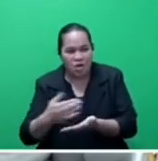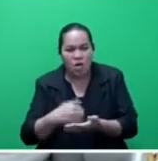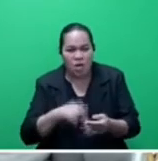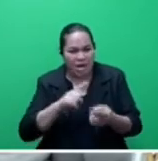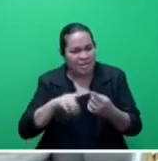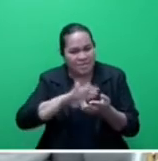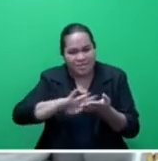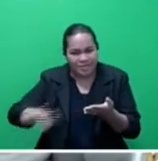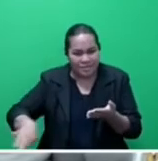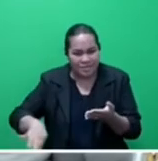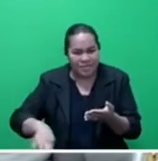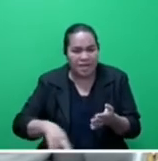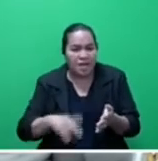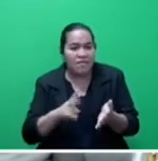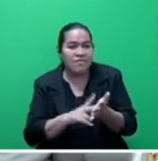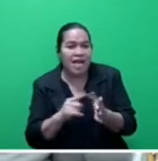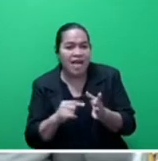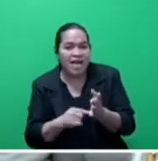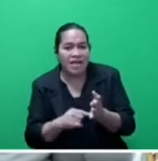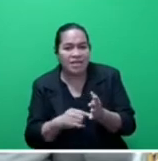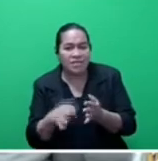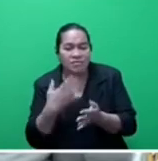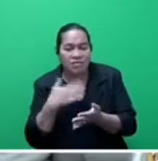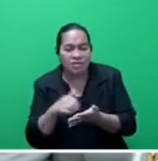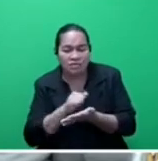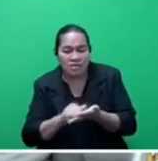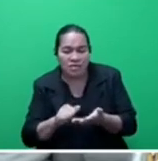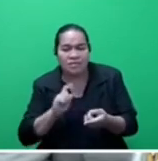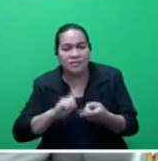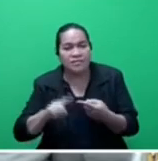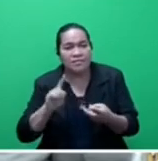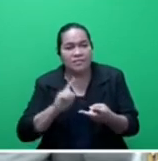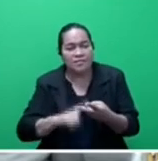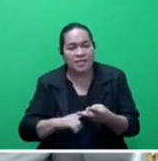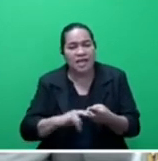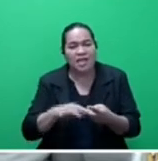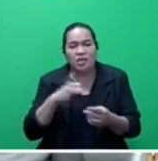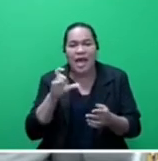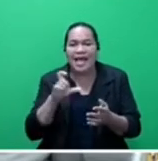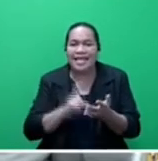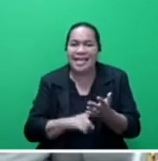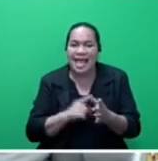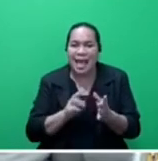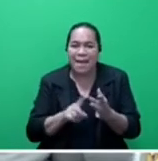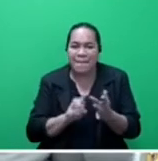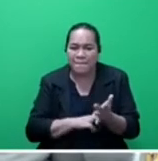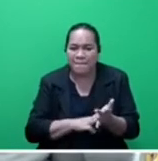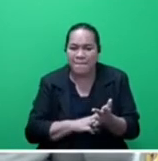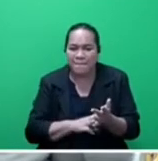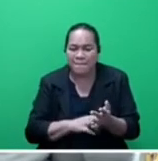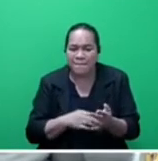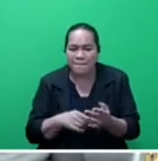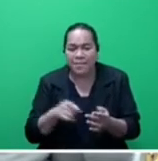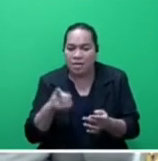and business tycoons who lend money to their business over here and claim tax on it.